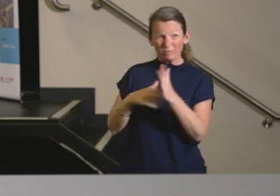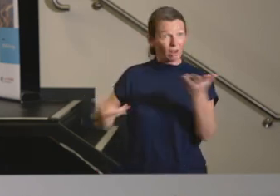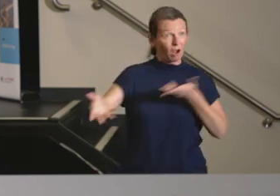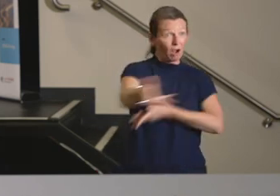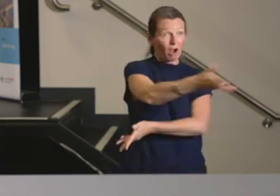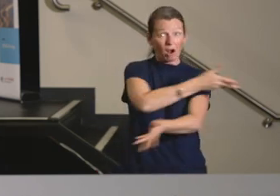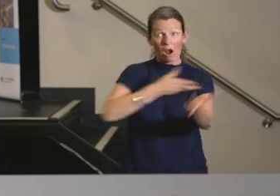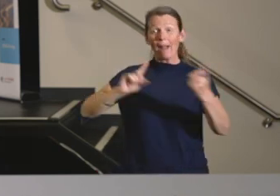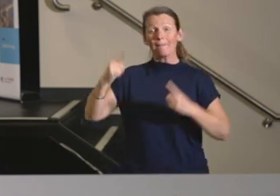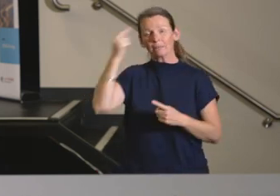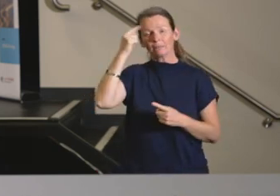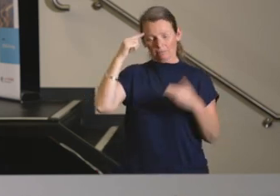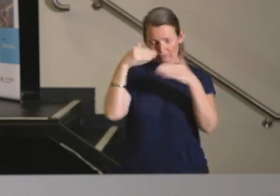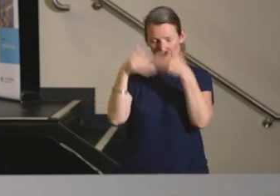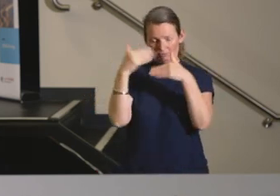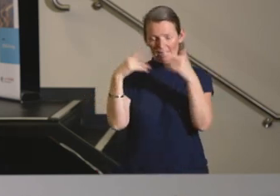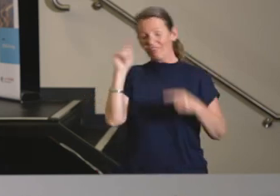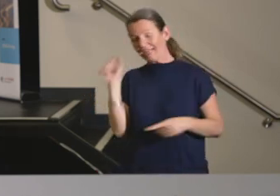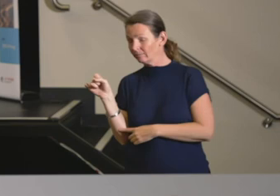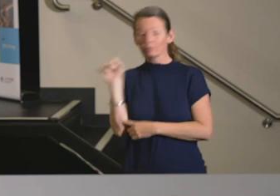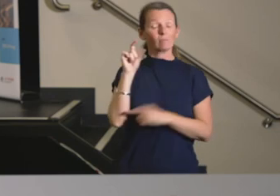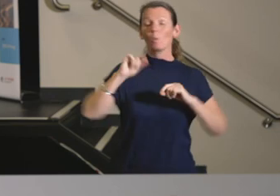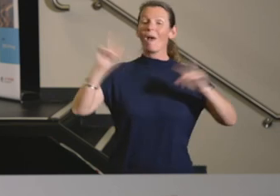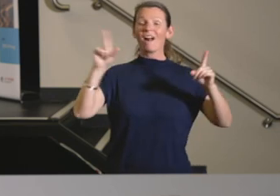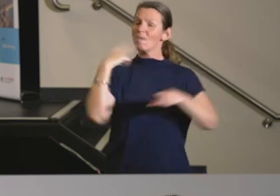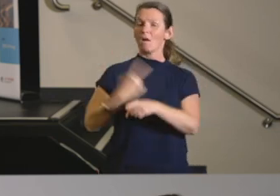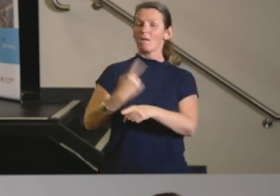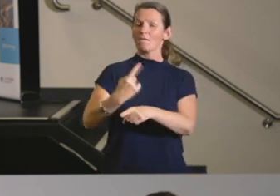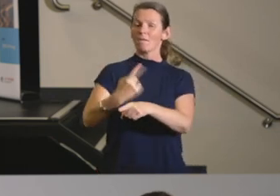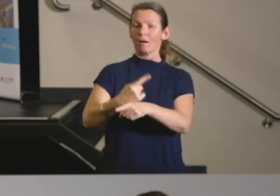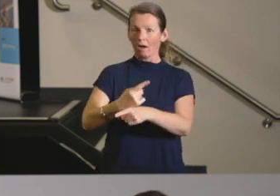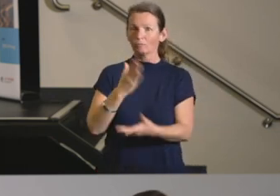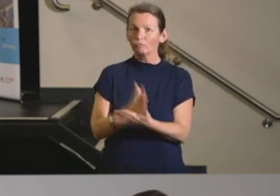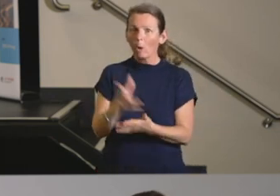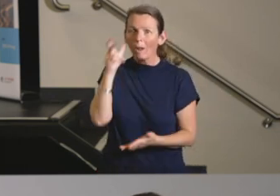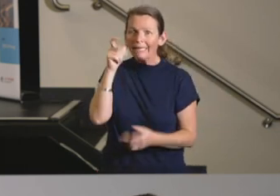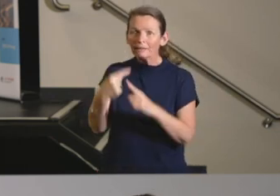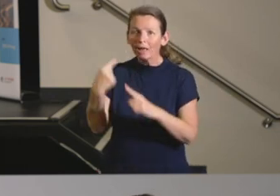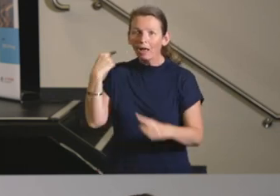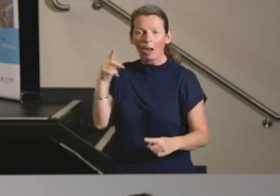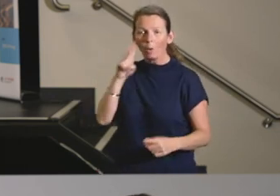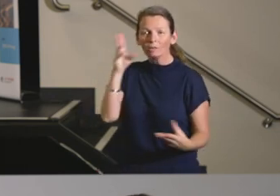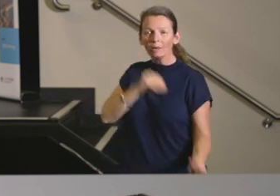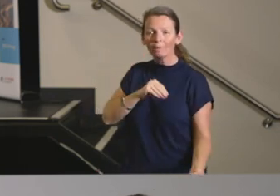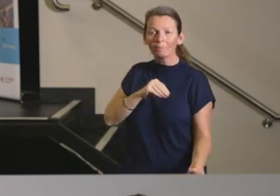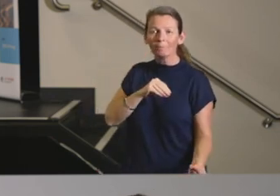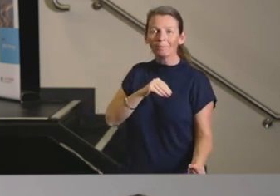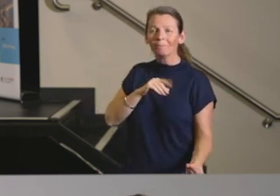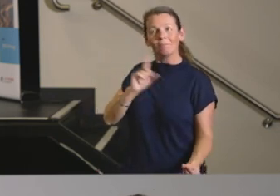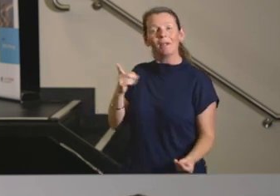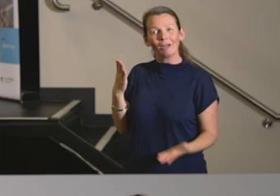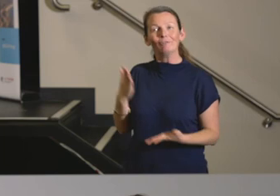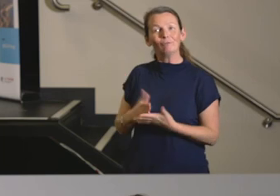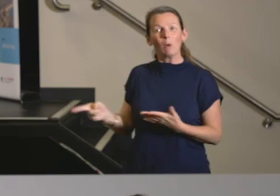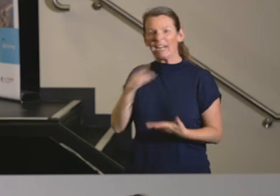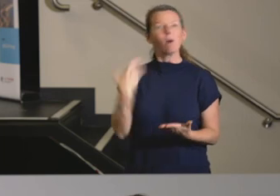within his head. And when it's time for him to wake up and say something, he will wake up and he will be able to address everything the way it's supposed to. It's just he will sit there and need to